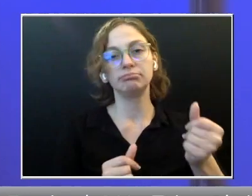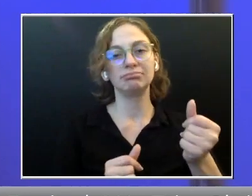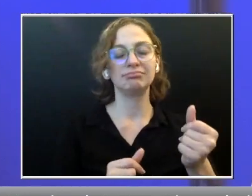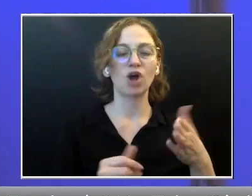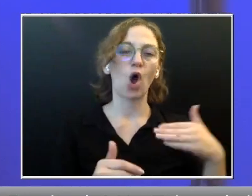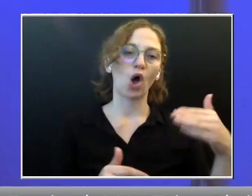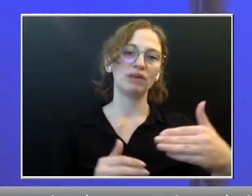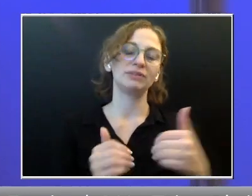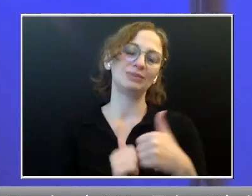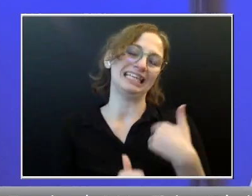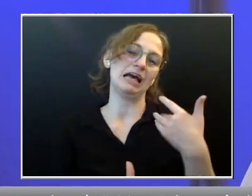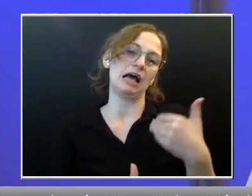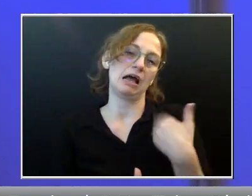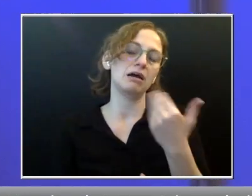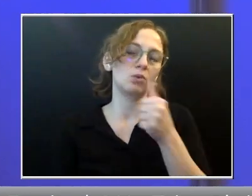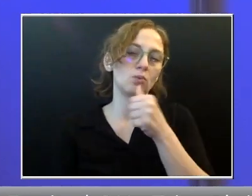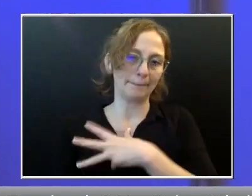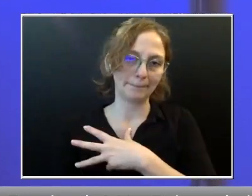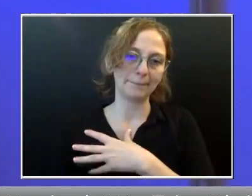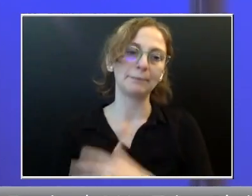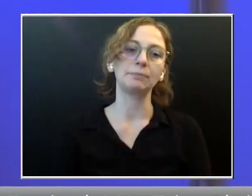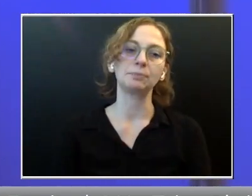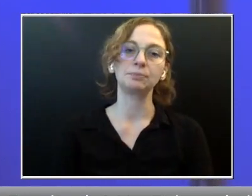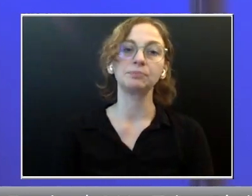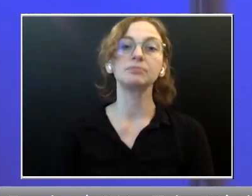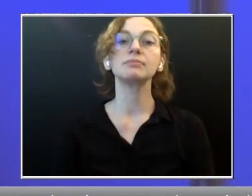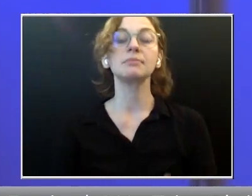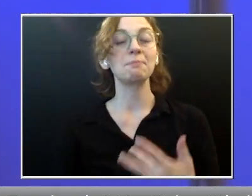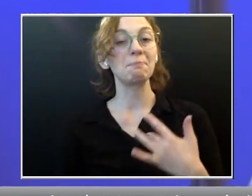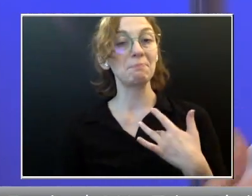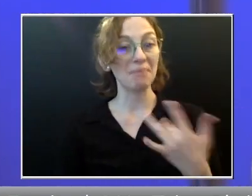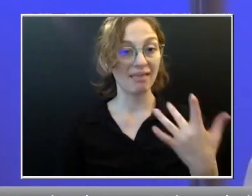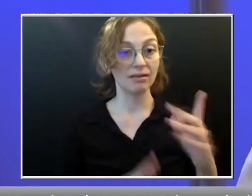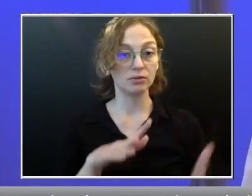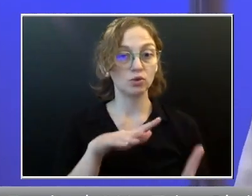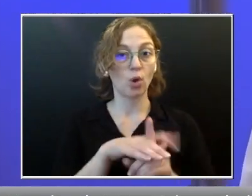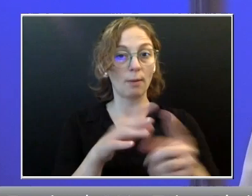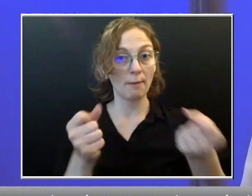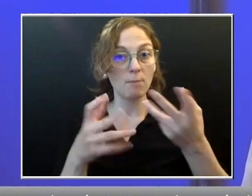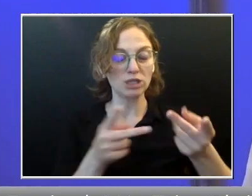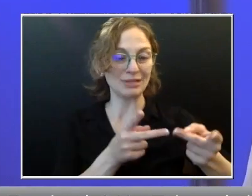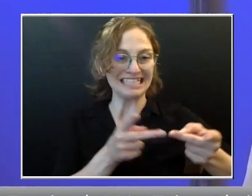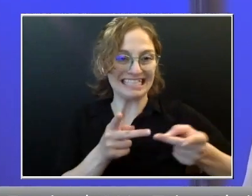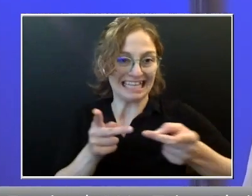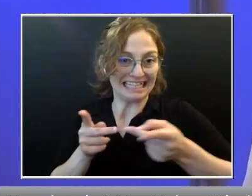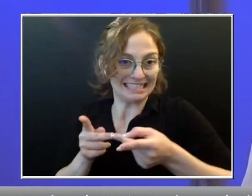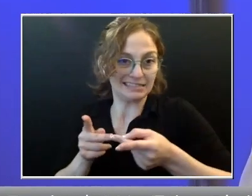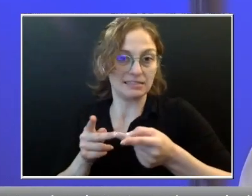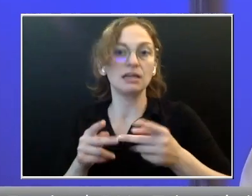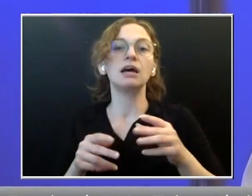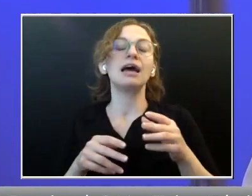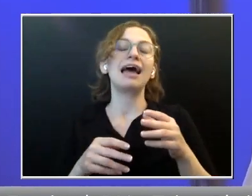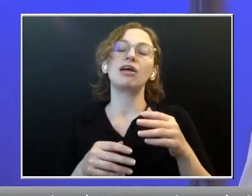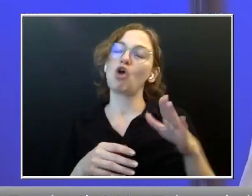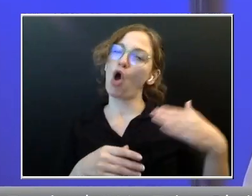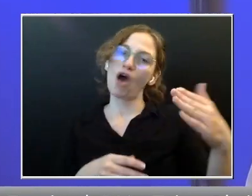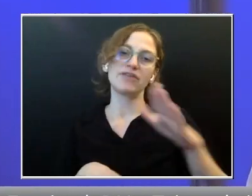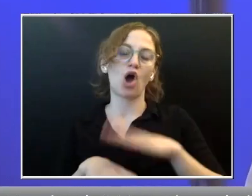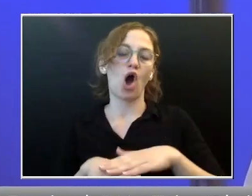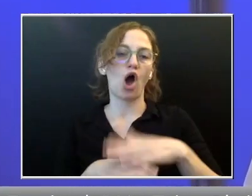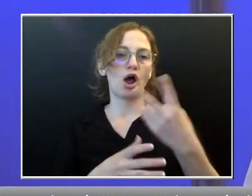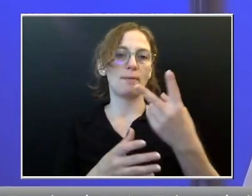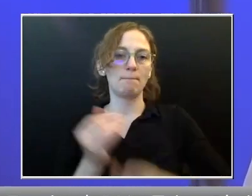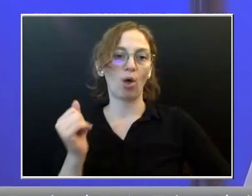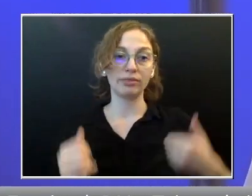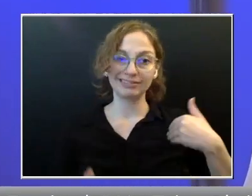and they often develop in multiple sites in the breast tissue, and they often occur on both sides. We didn't know why she got